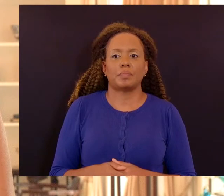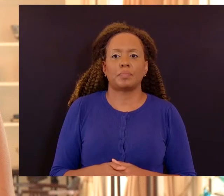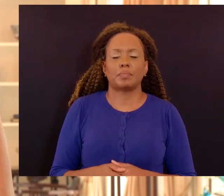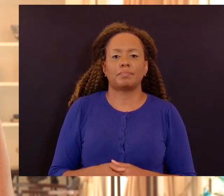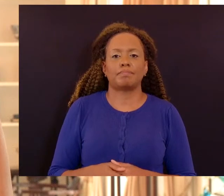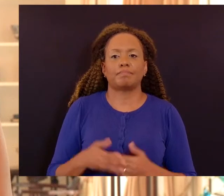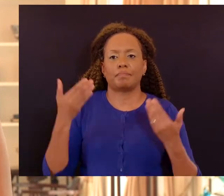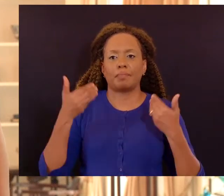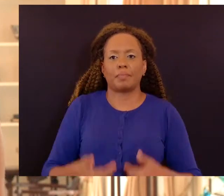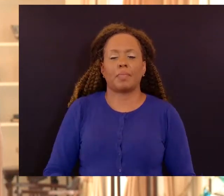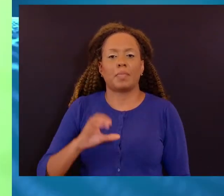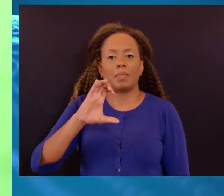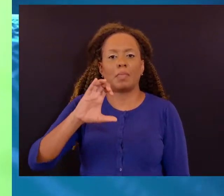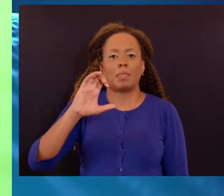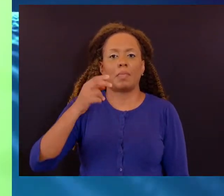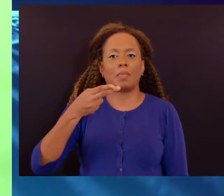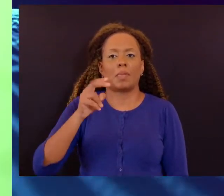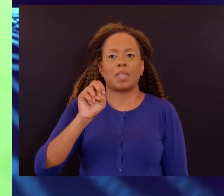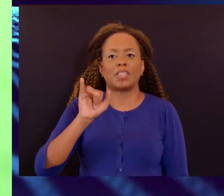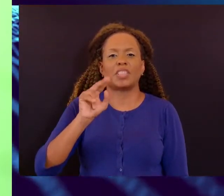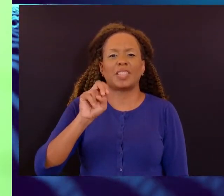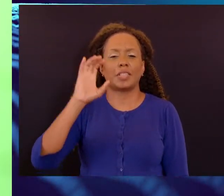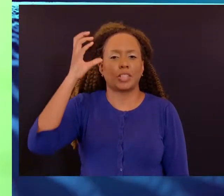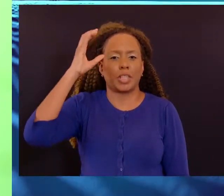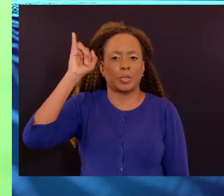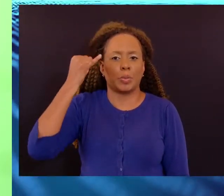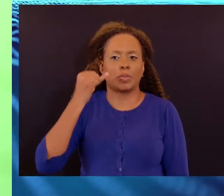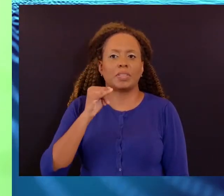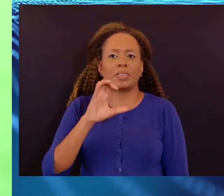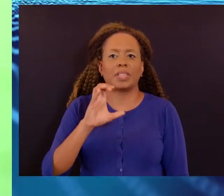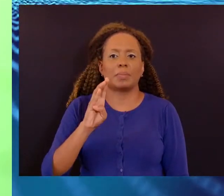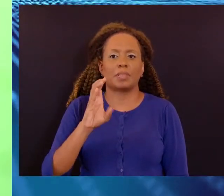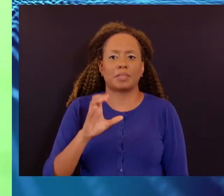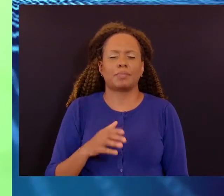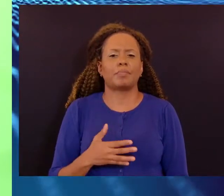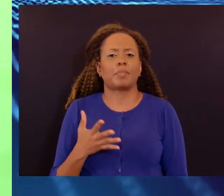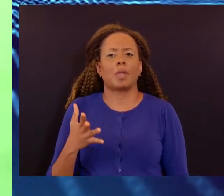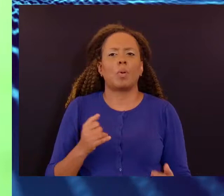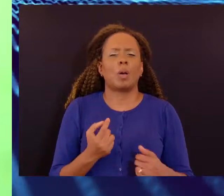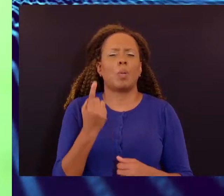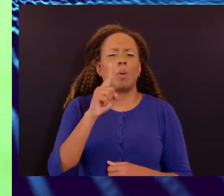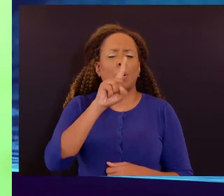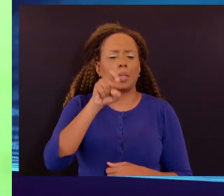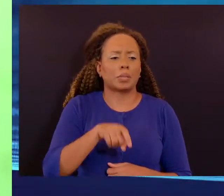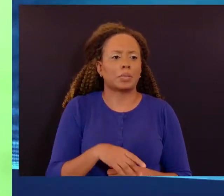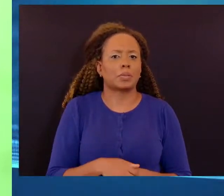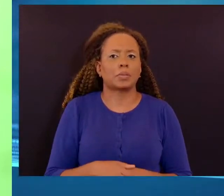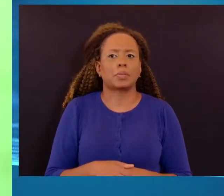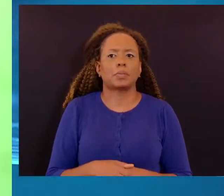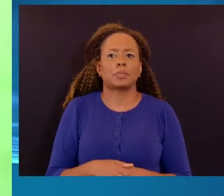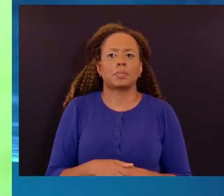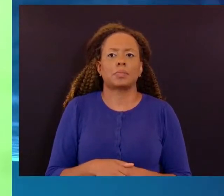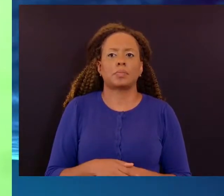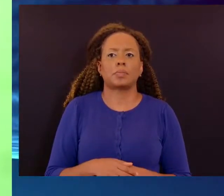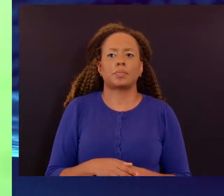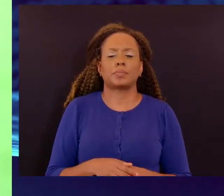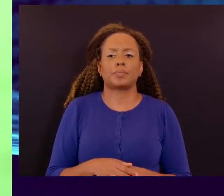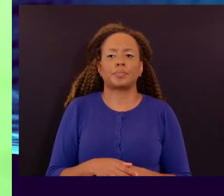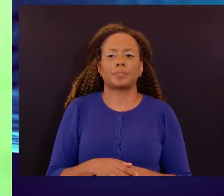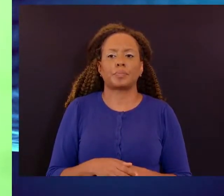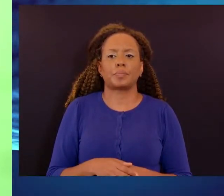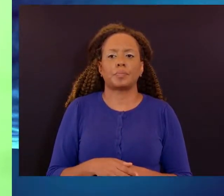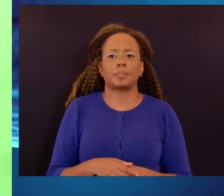Shane Jones, CT News. Yeah, I just have a follow-up on the deferrals. Minister, I'm very happy that you